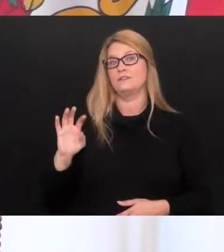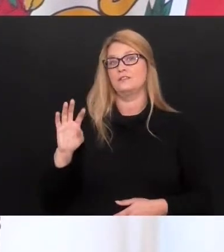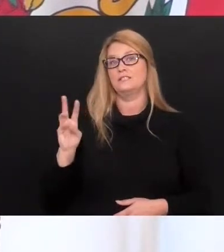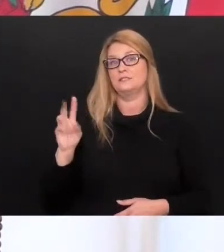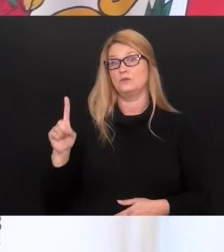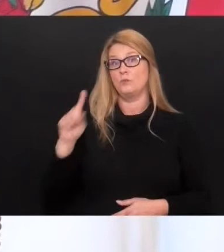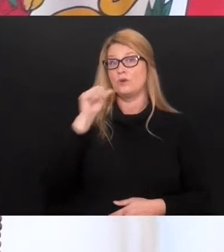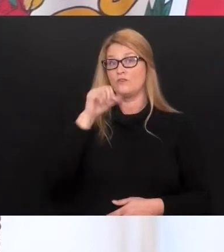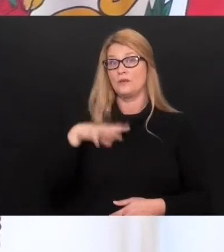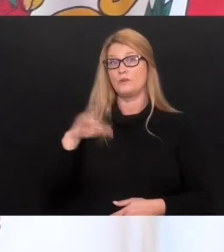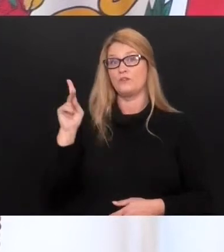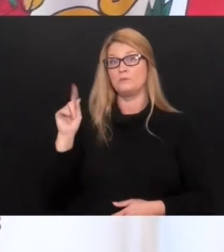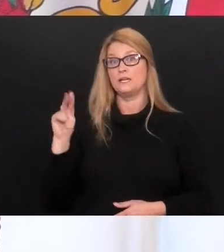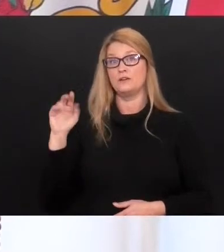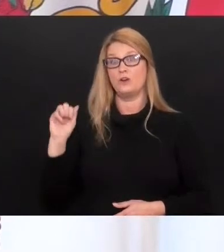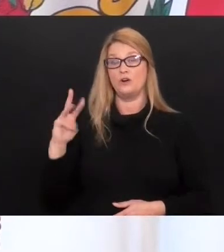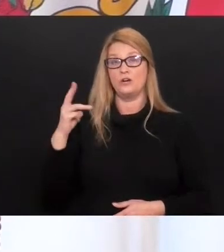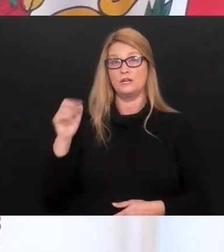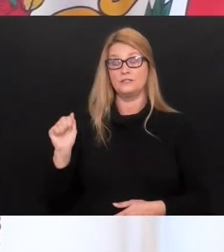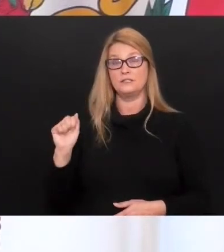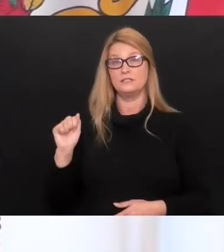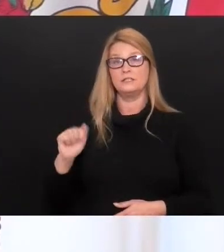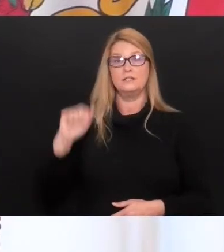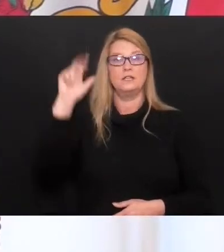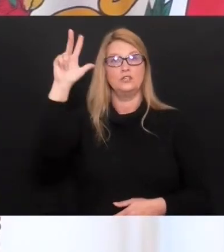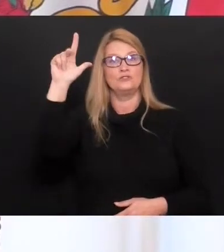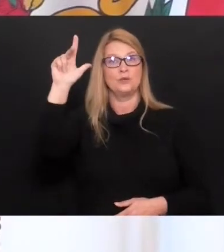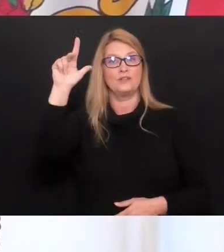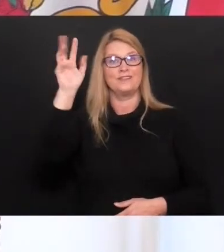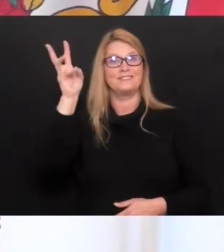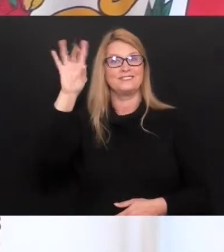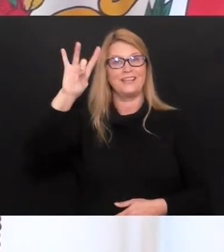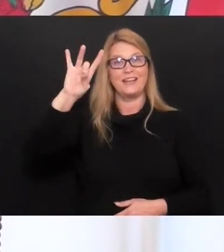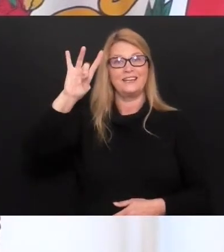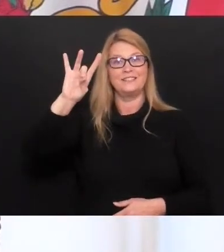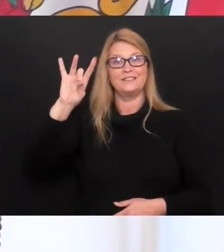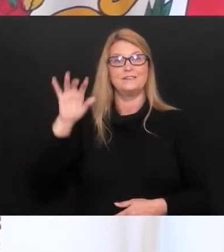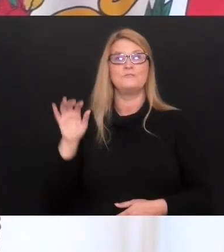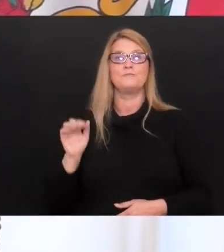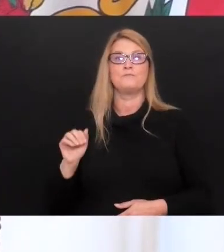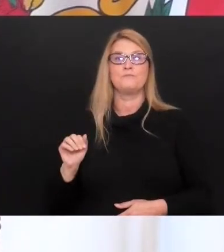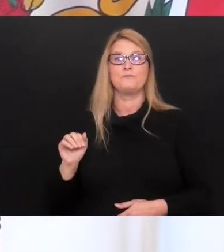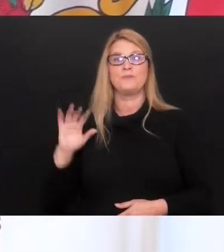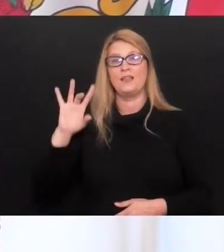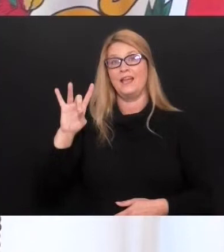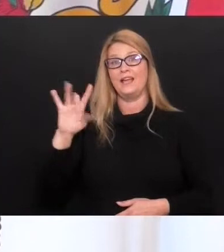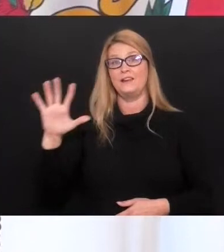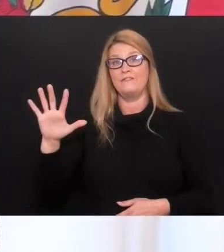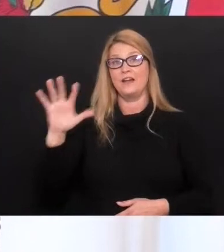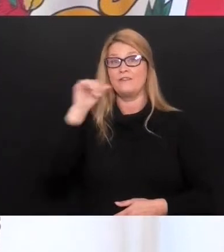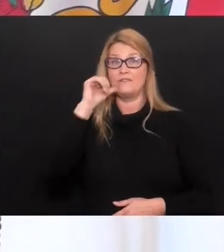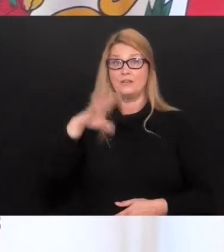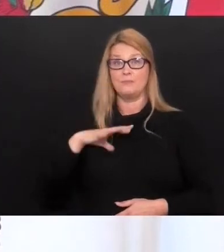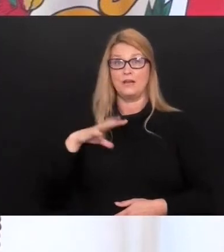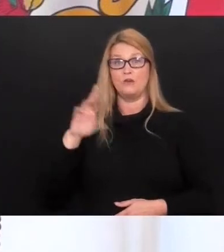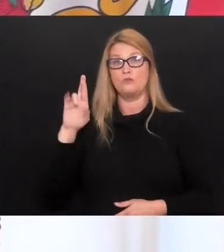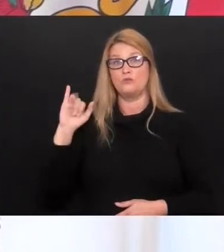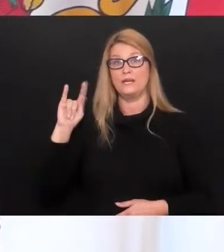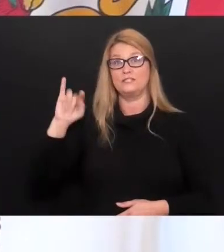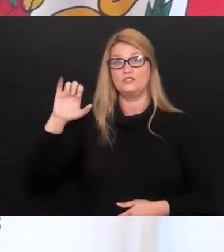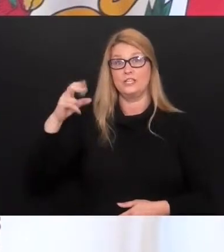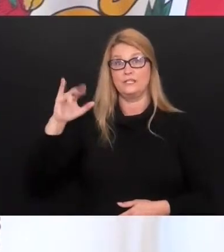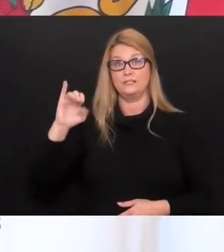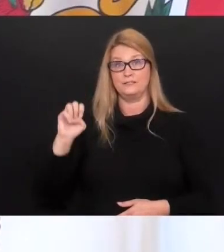61-year-old female from Kanawha County. Our 2,368th death, an 85-year-old female from Ritchie